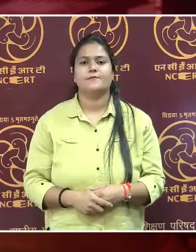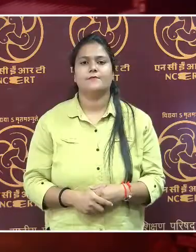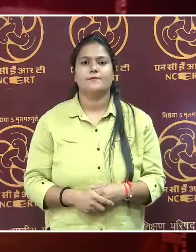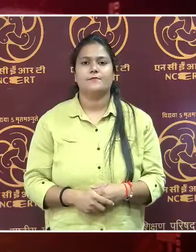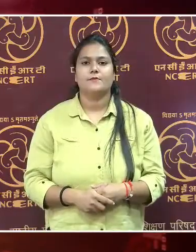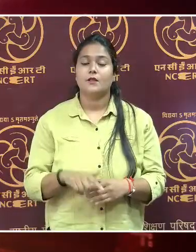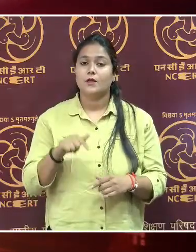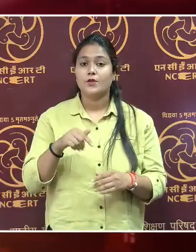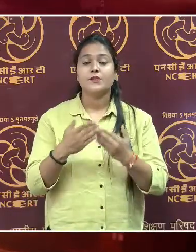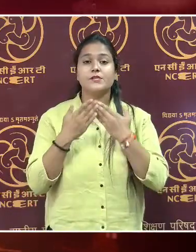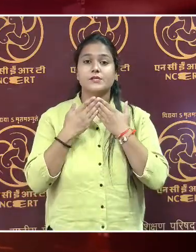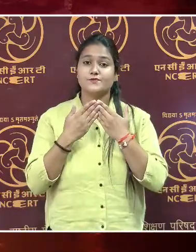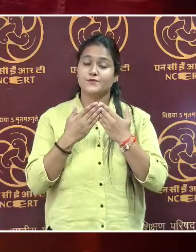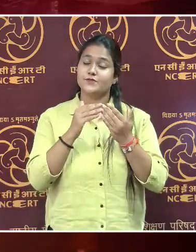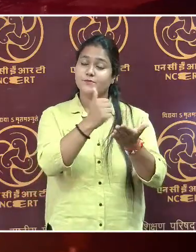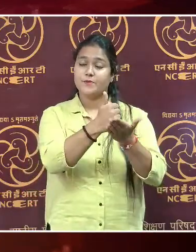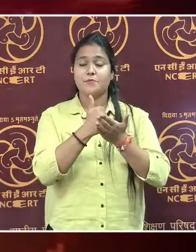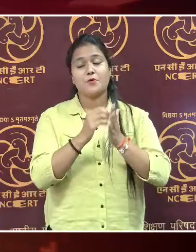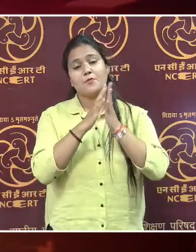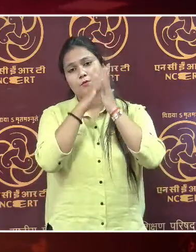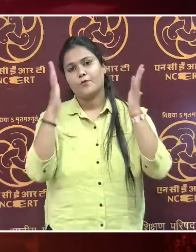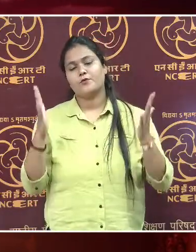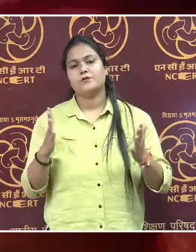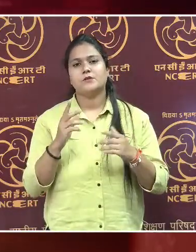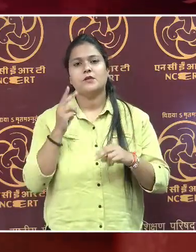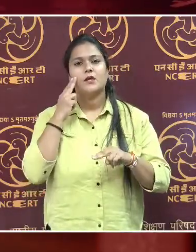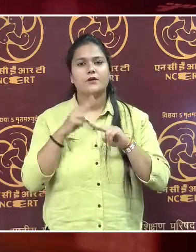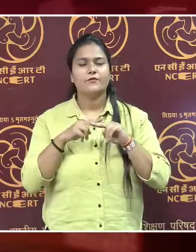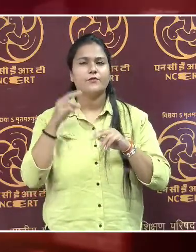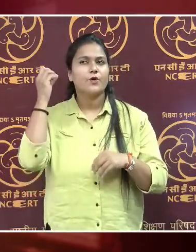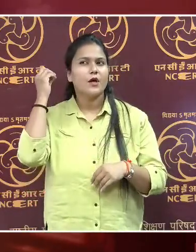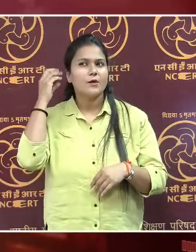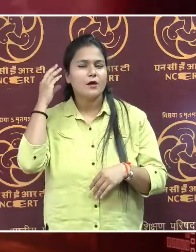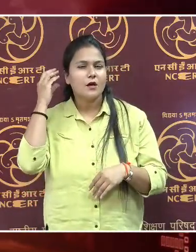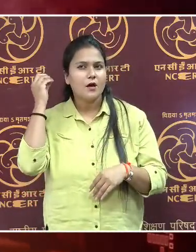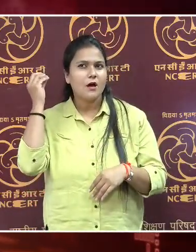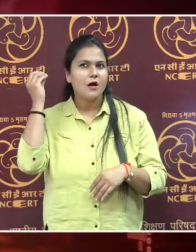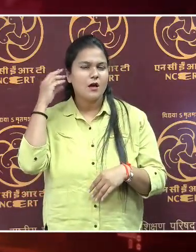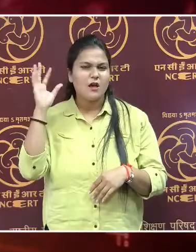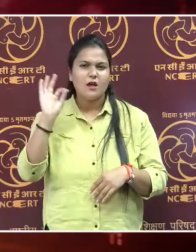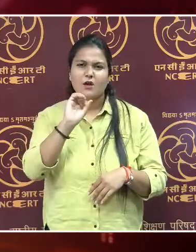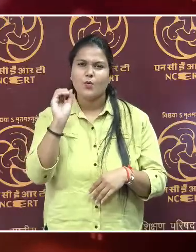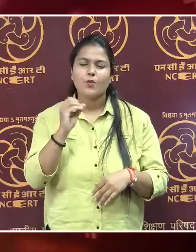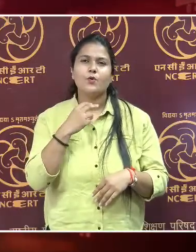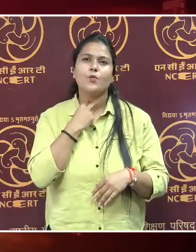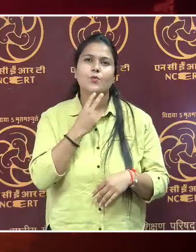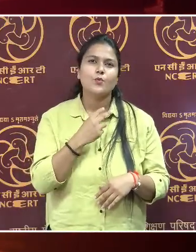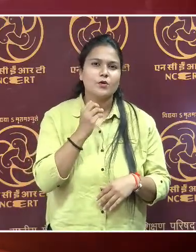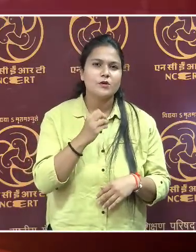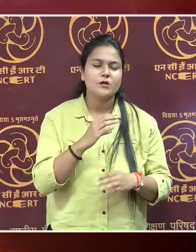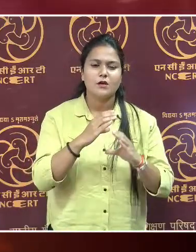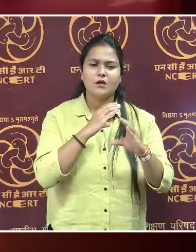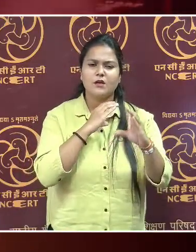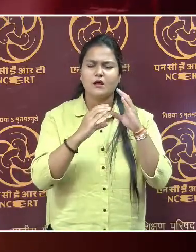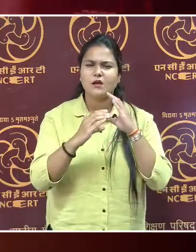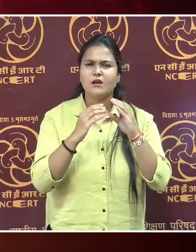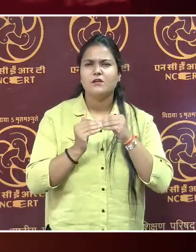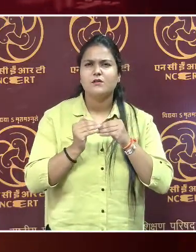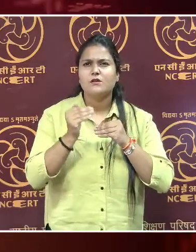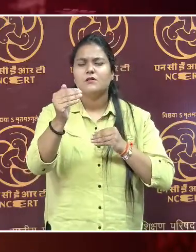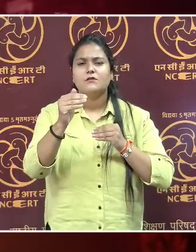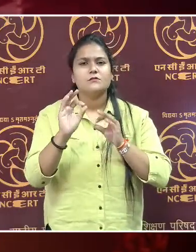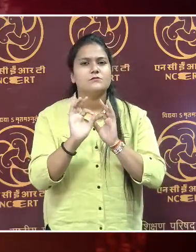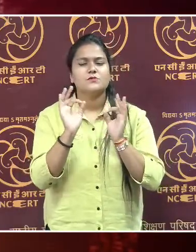our education. If we are not able to hear and speak or communicate in the environment, we will not be able to go further with the